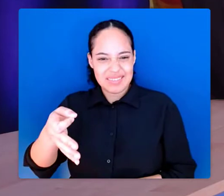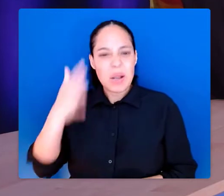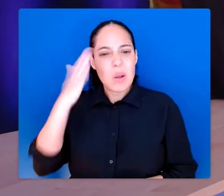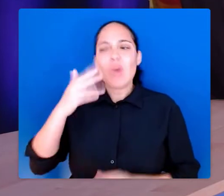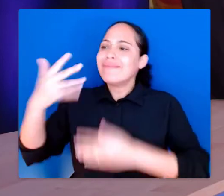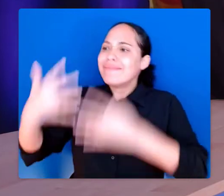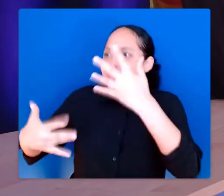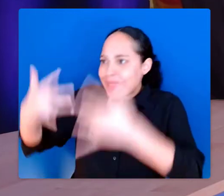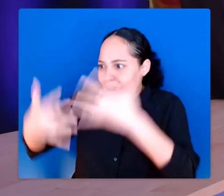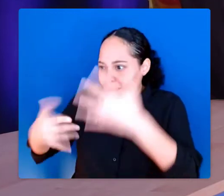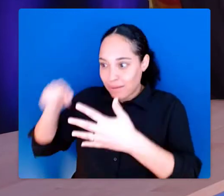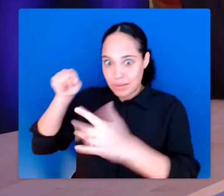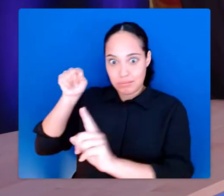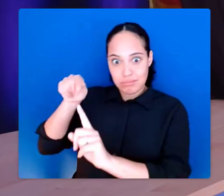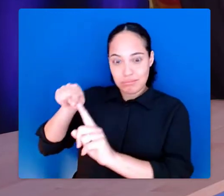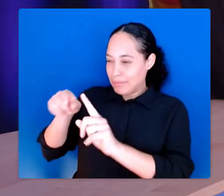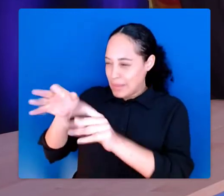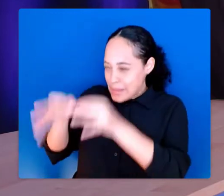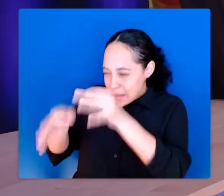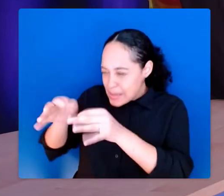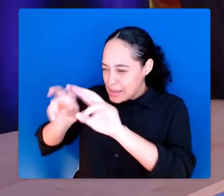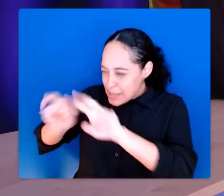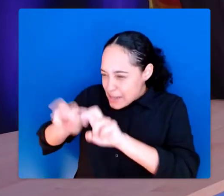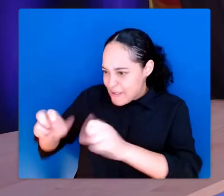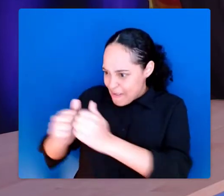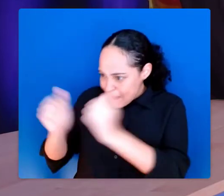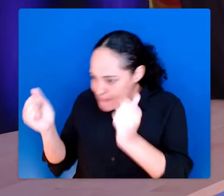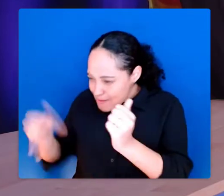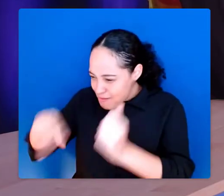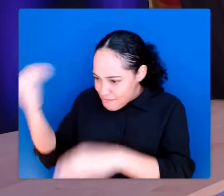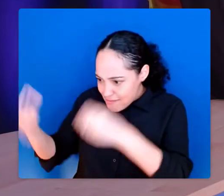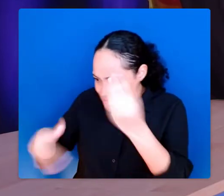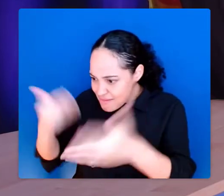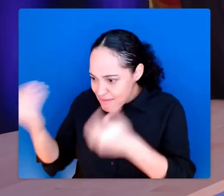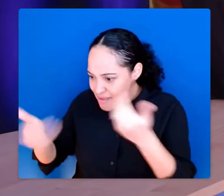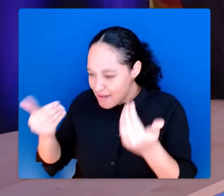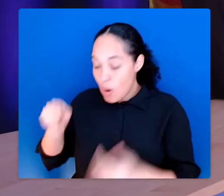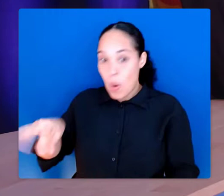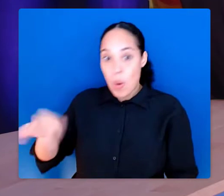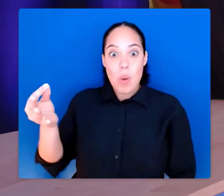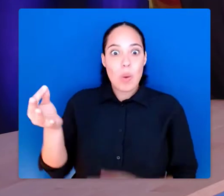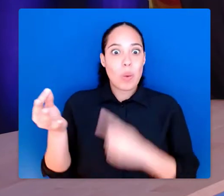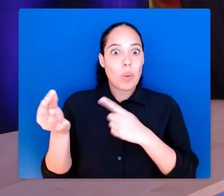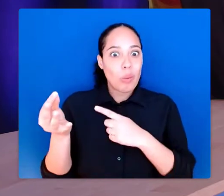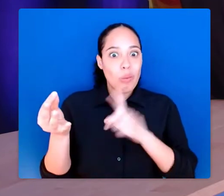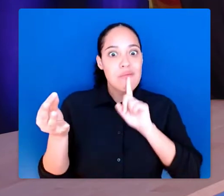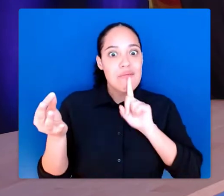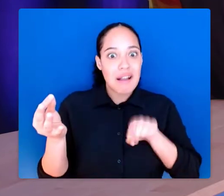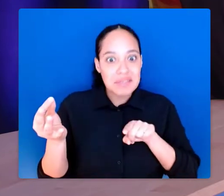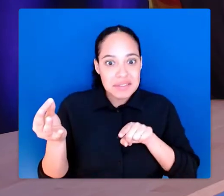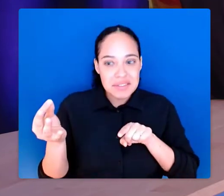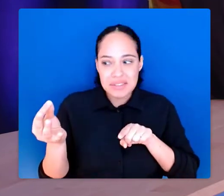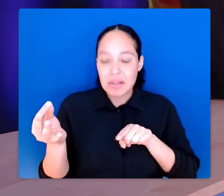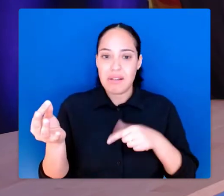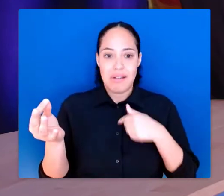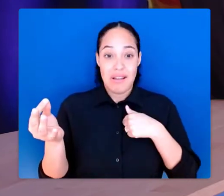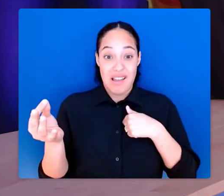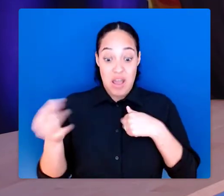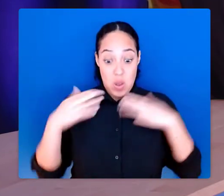me something like me and the audience don't know about you? All right. So a lot of people